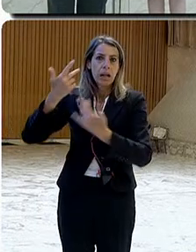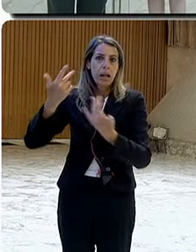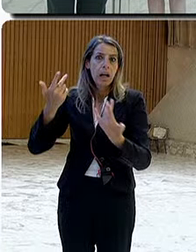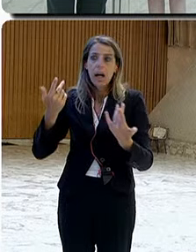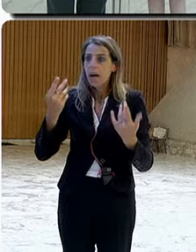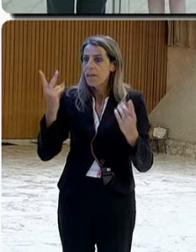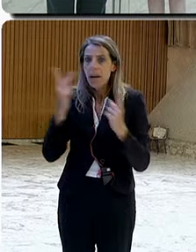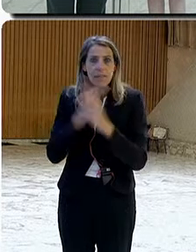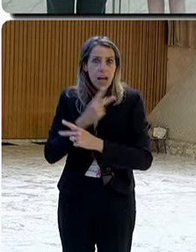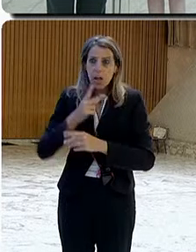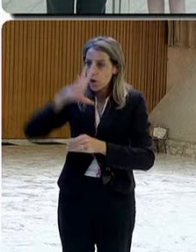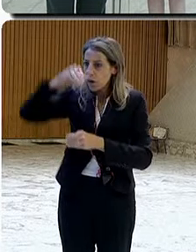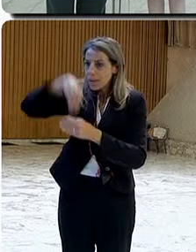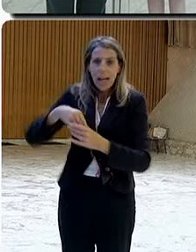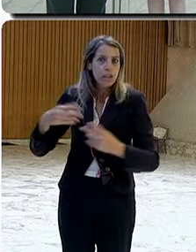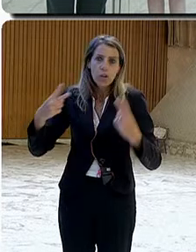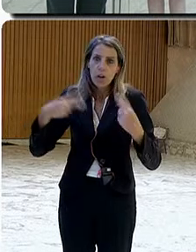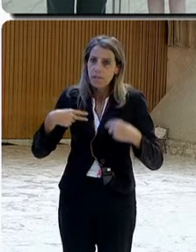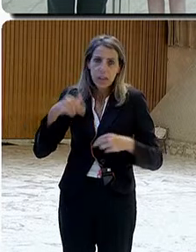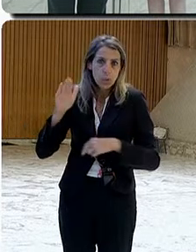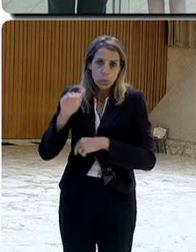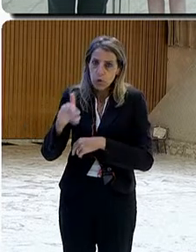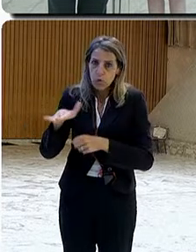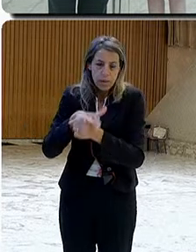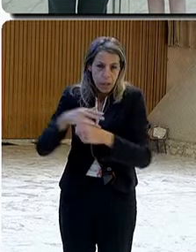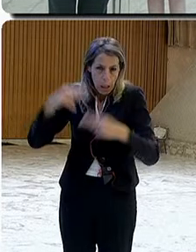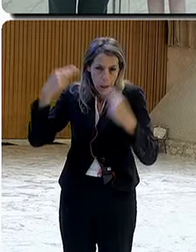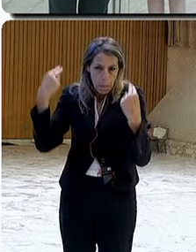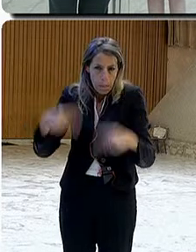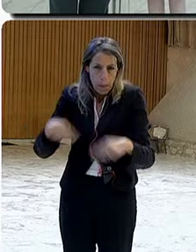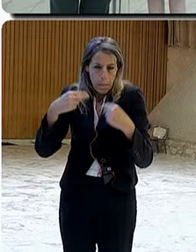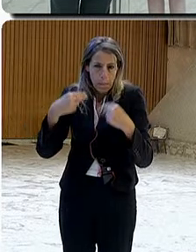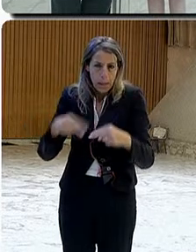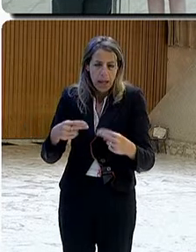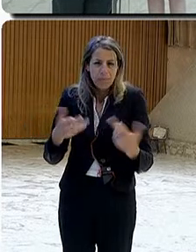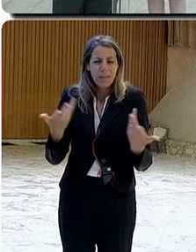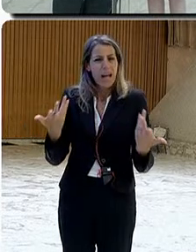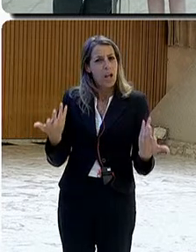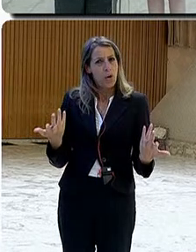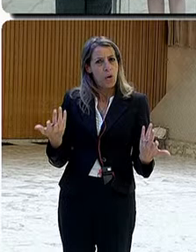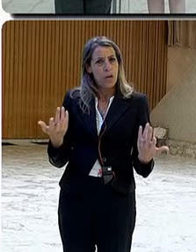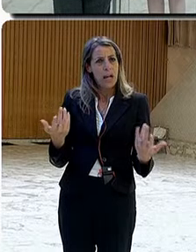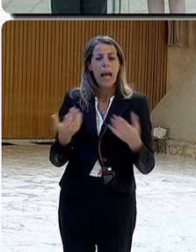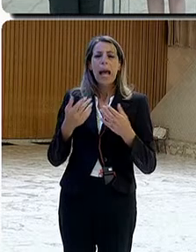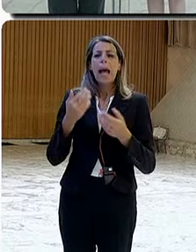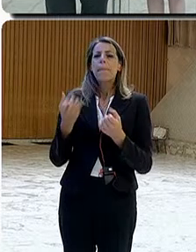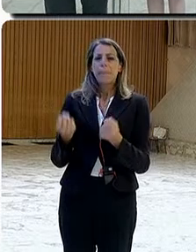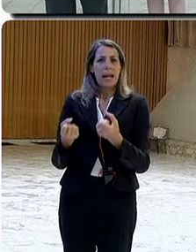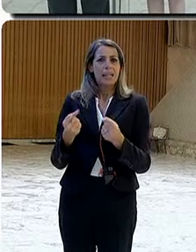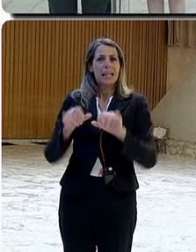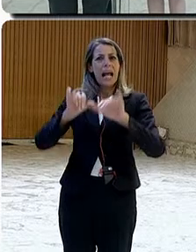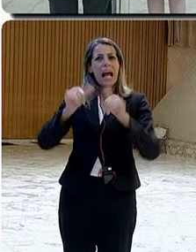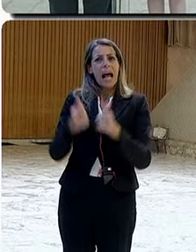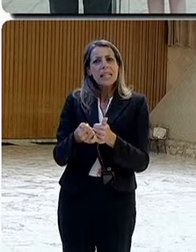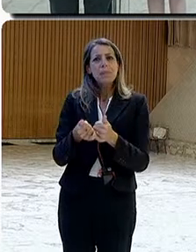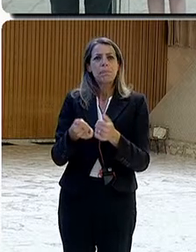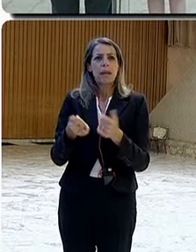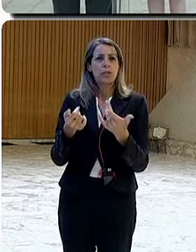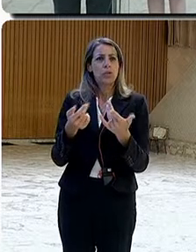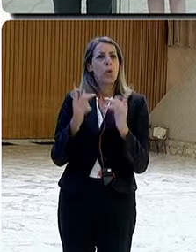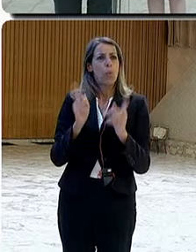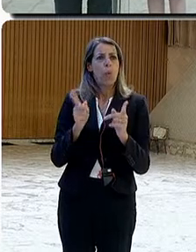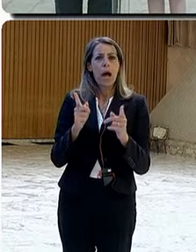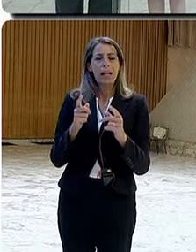difficult to integrate into family life, what would an authentic domestic church-based spirituality look like